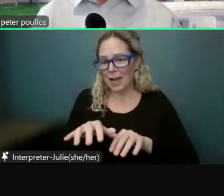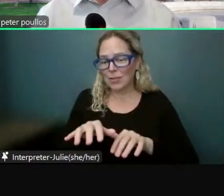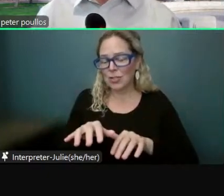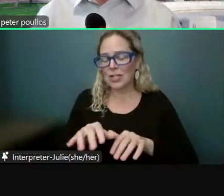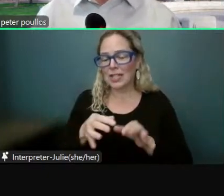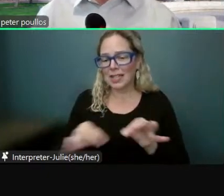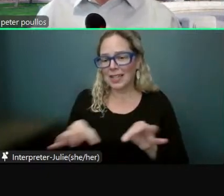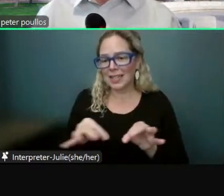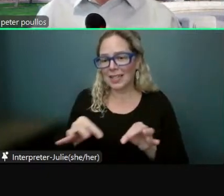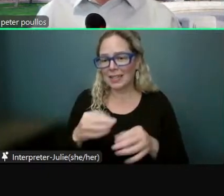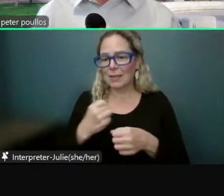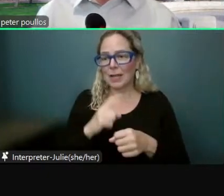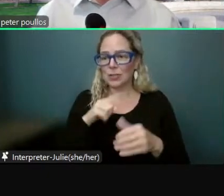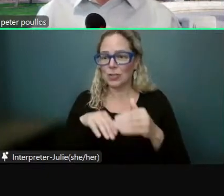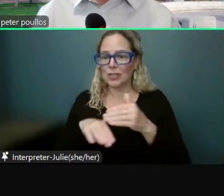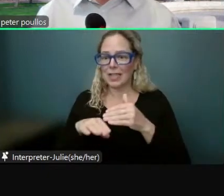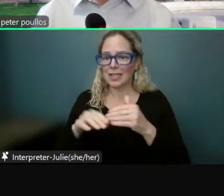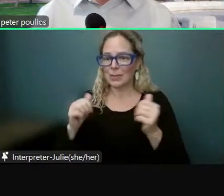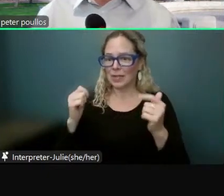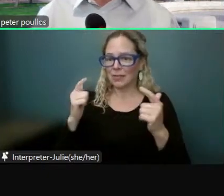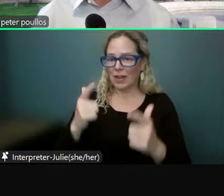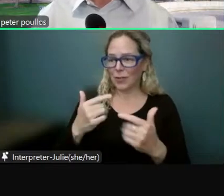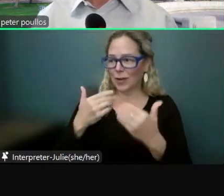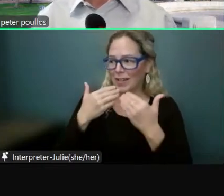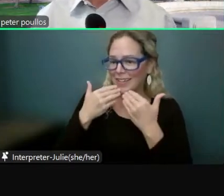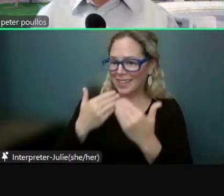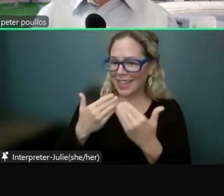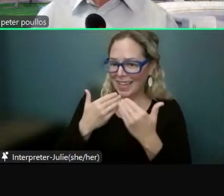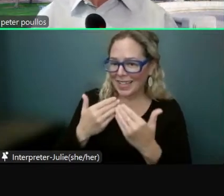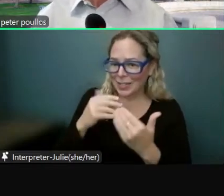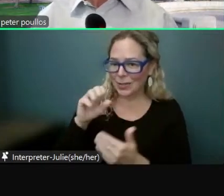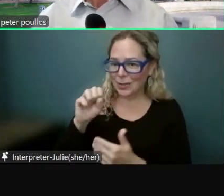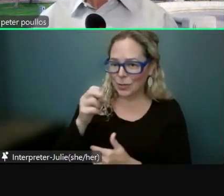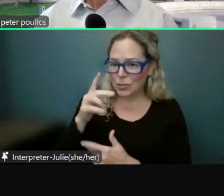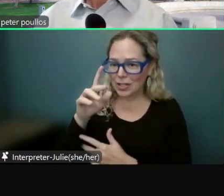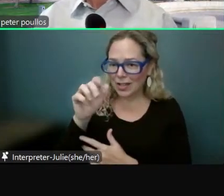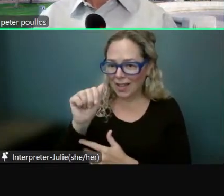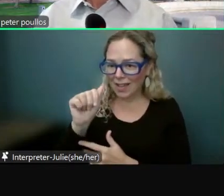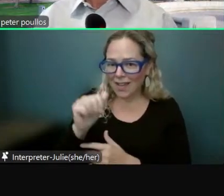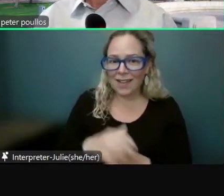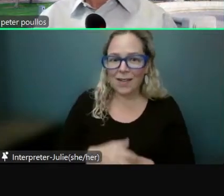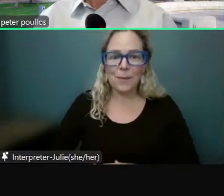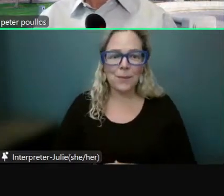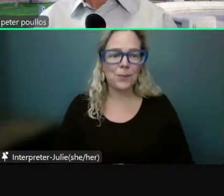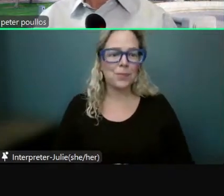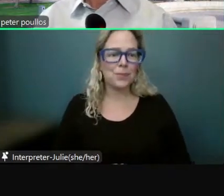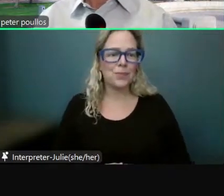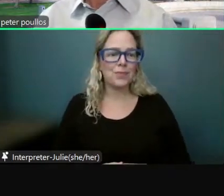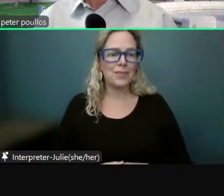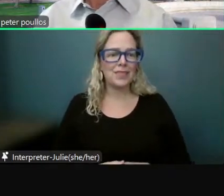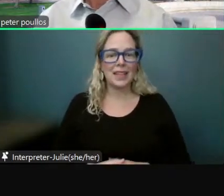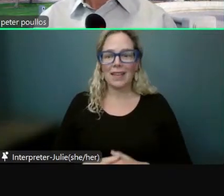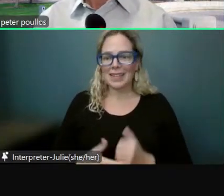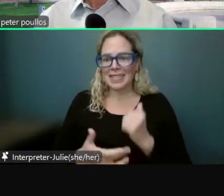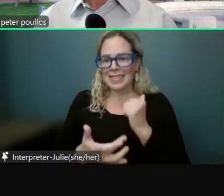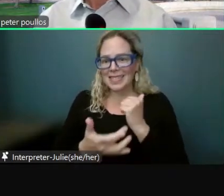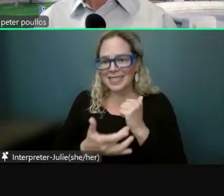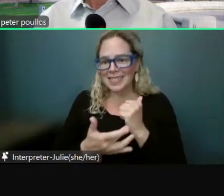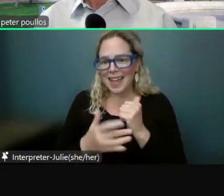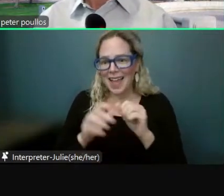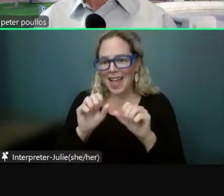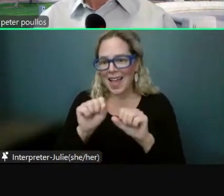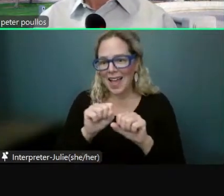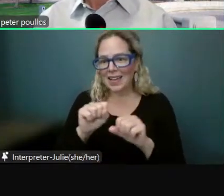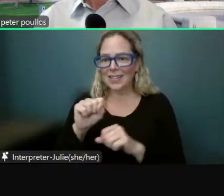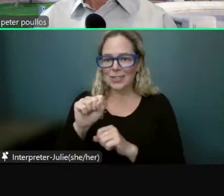ensuring accessibility for everyone. Thank you, Sheila. Um, our technology and social media